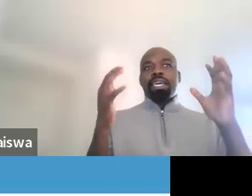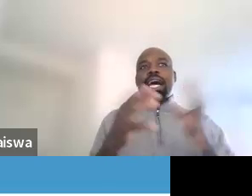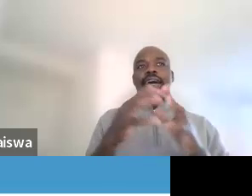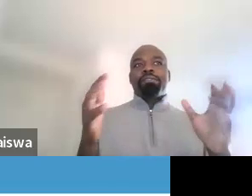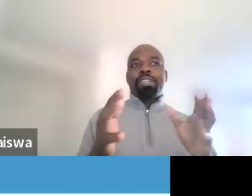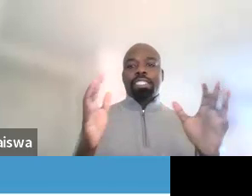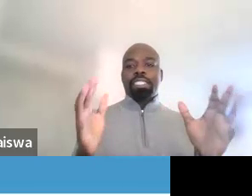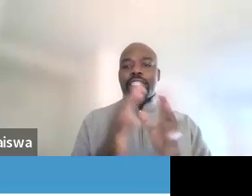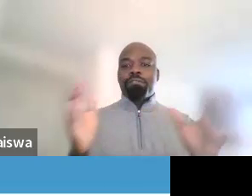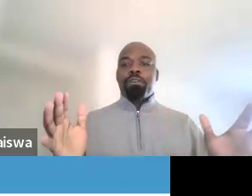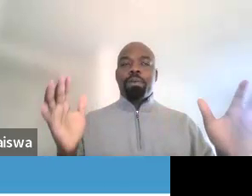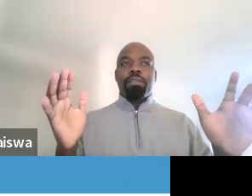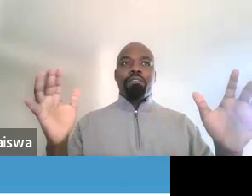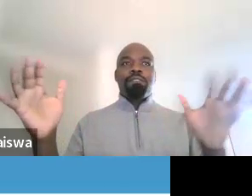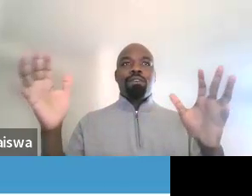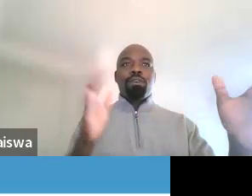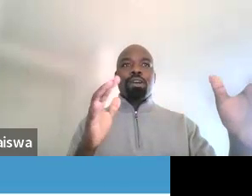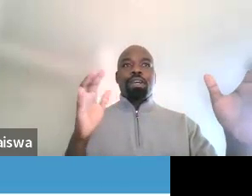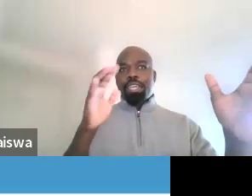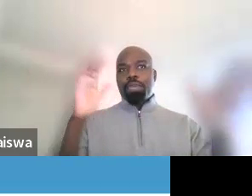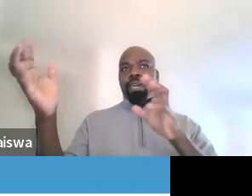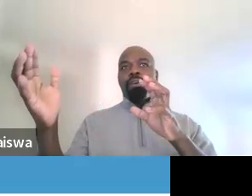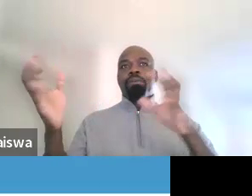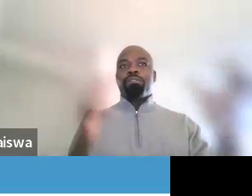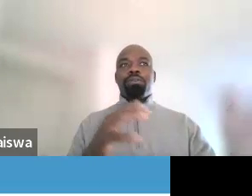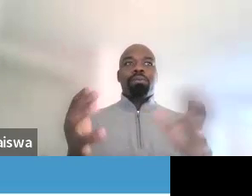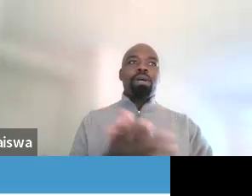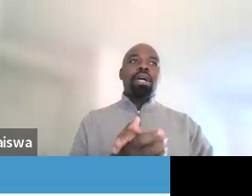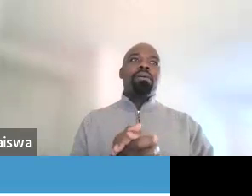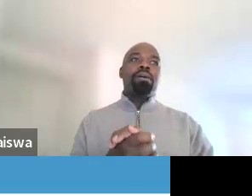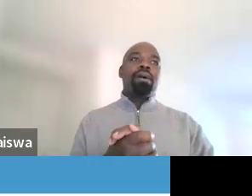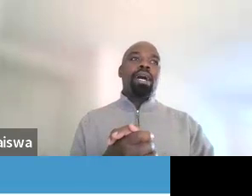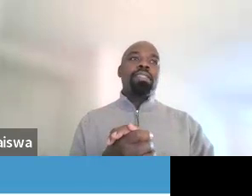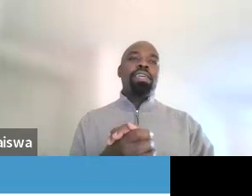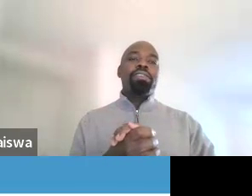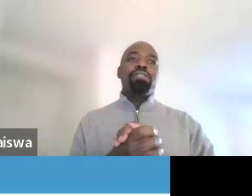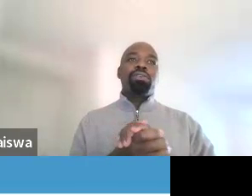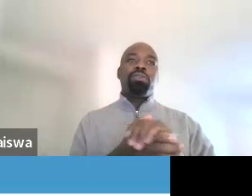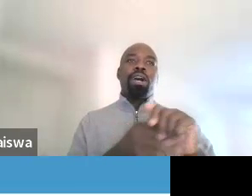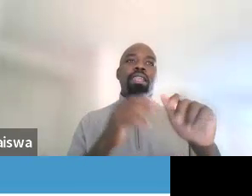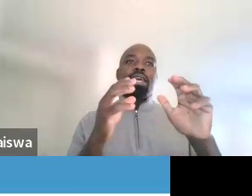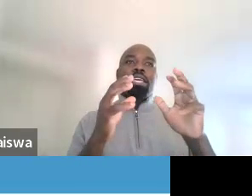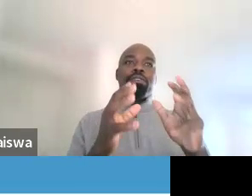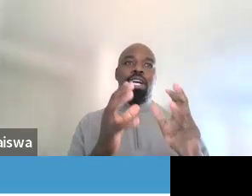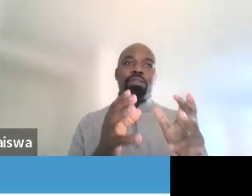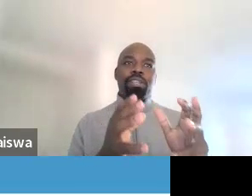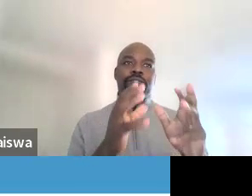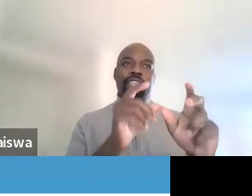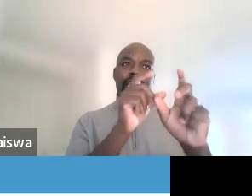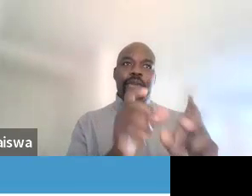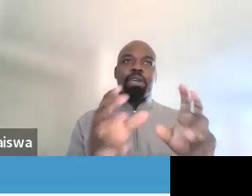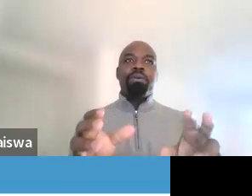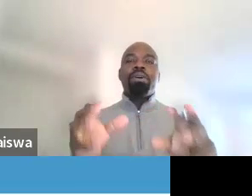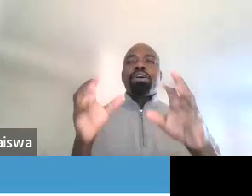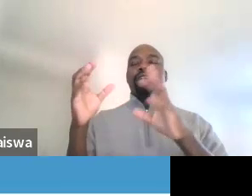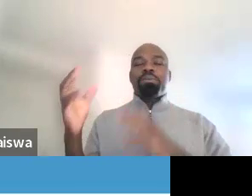offices have a standard format for email, for other things. And so you want, if you can't really find